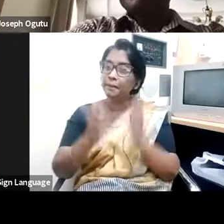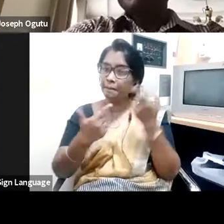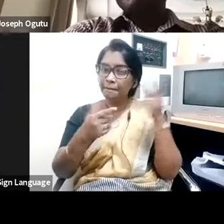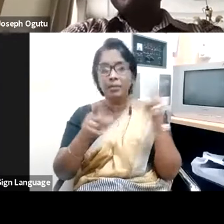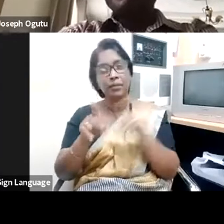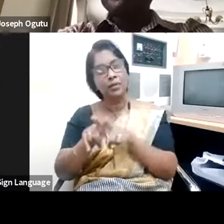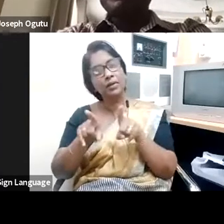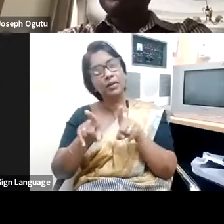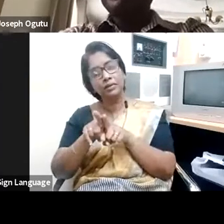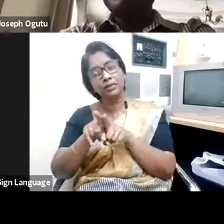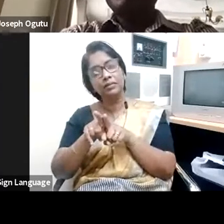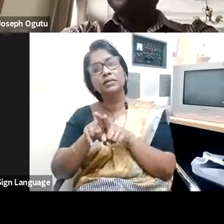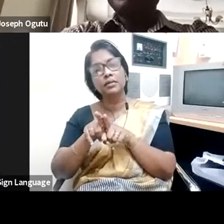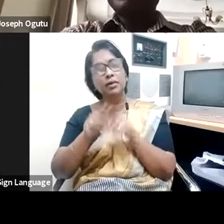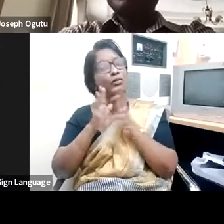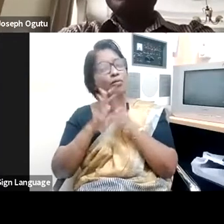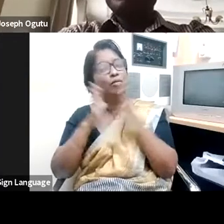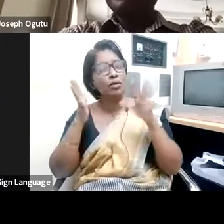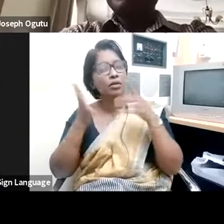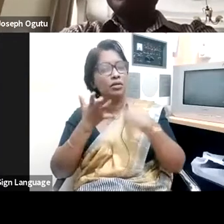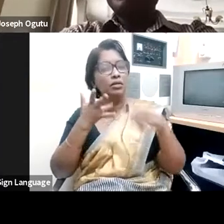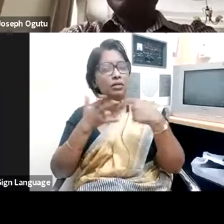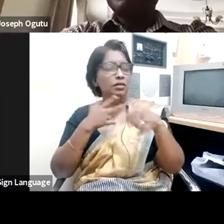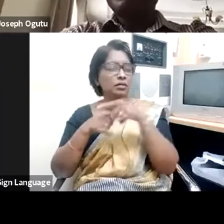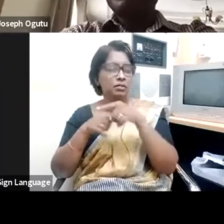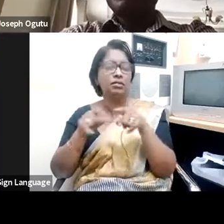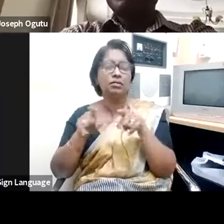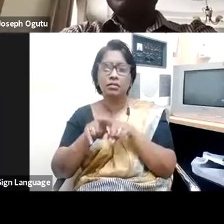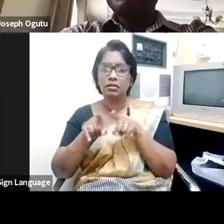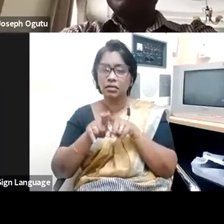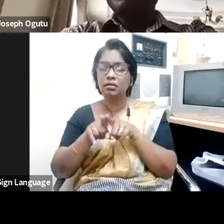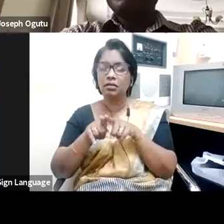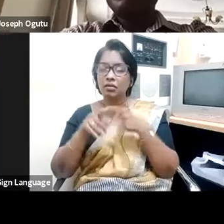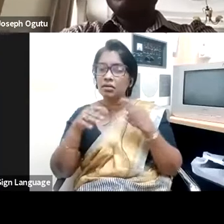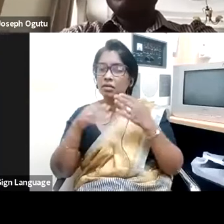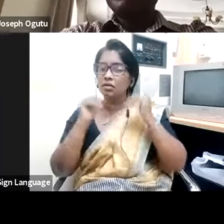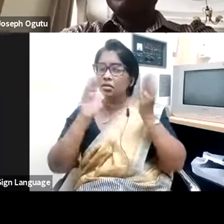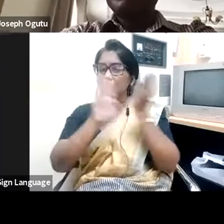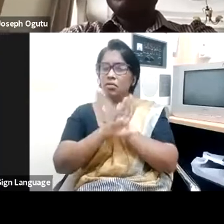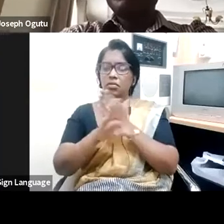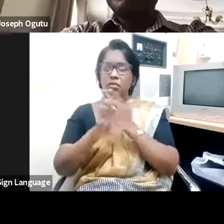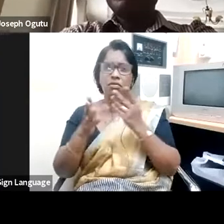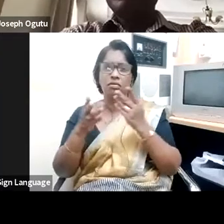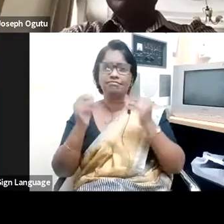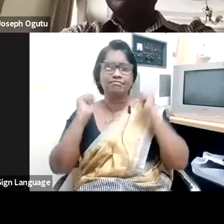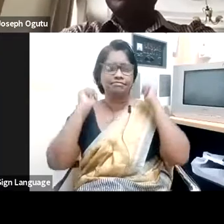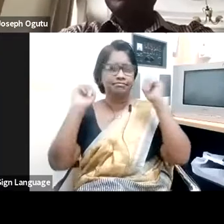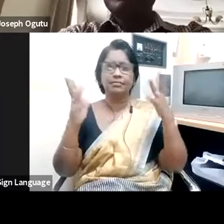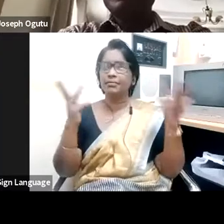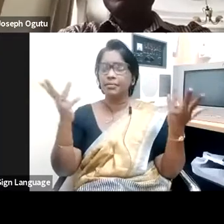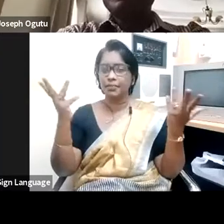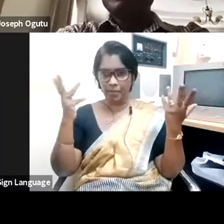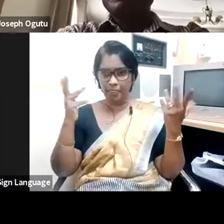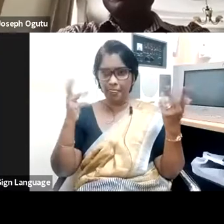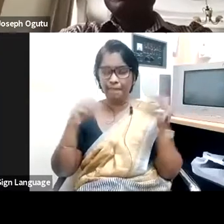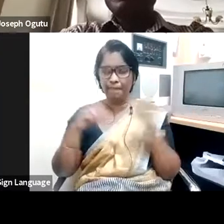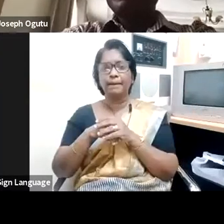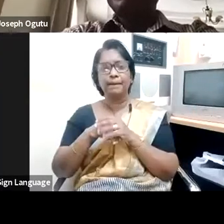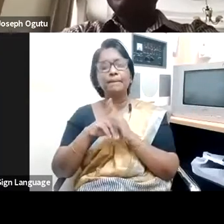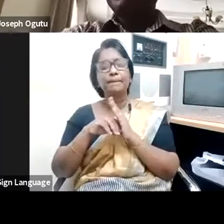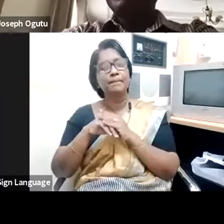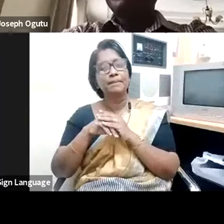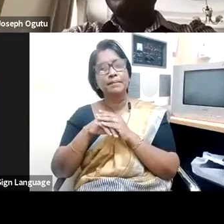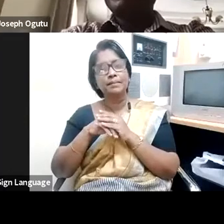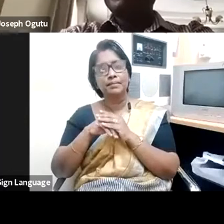we didn't succeed earlier on is CFOs are looking for ROI and looking for the 5-year business plan. Every little